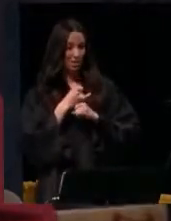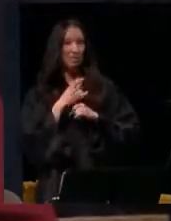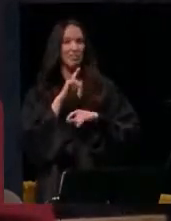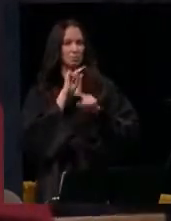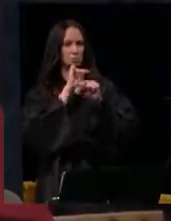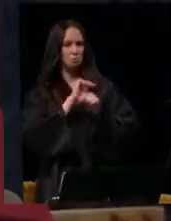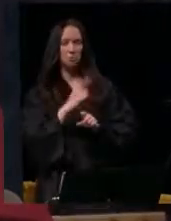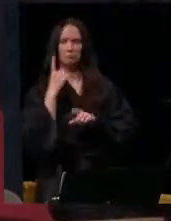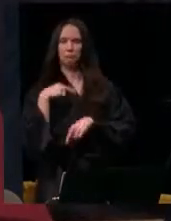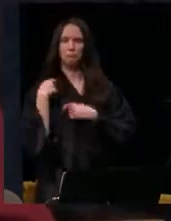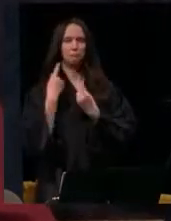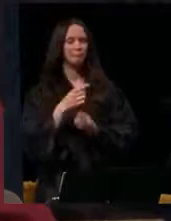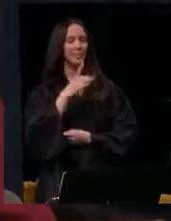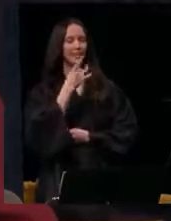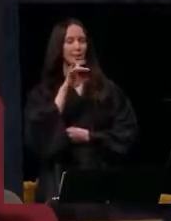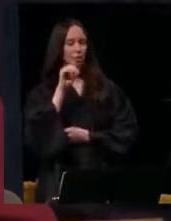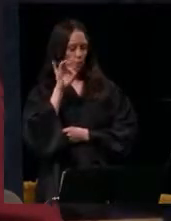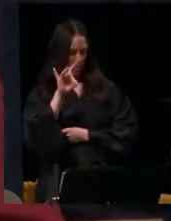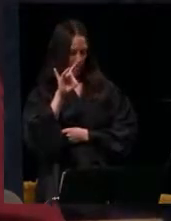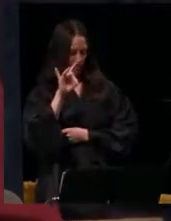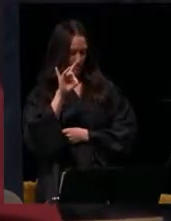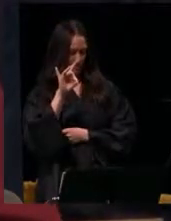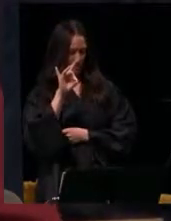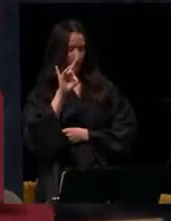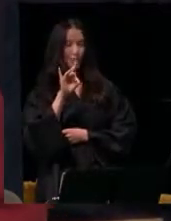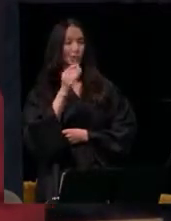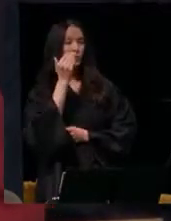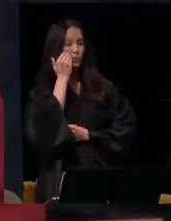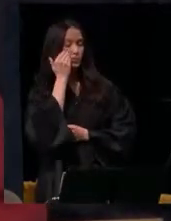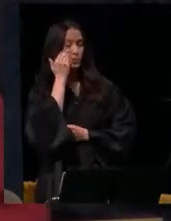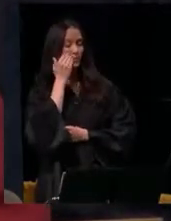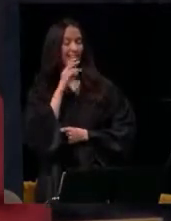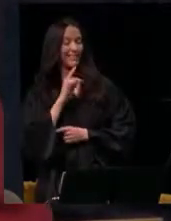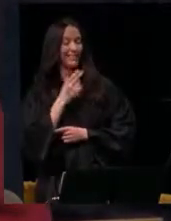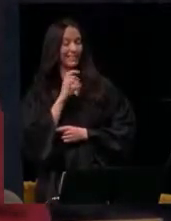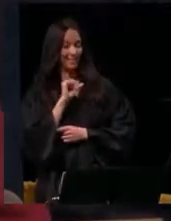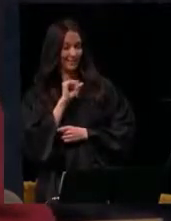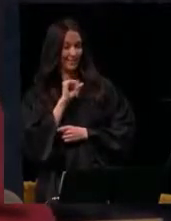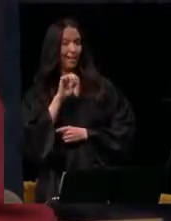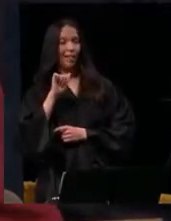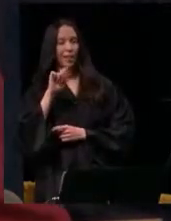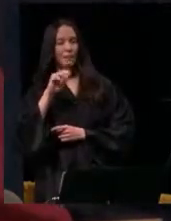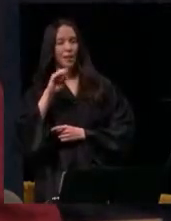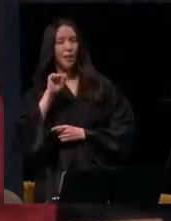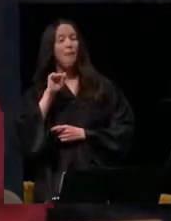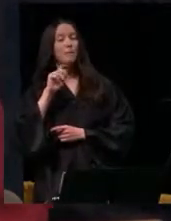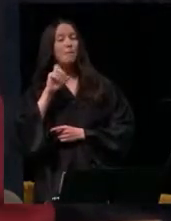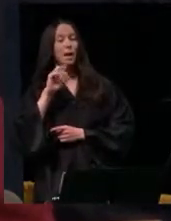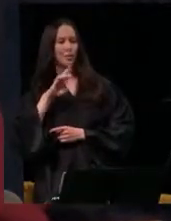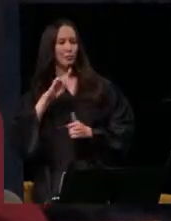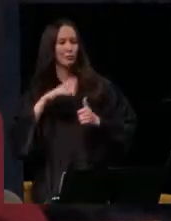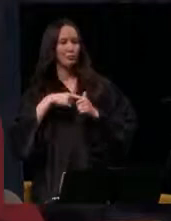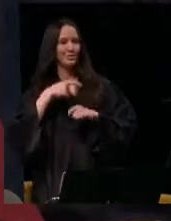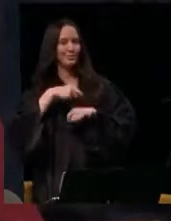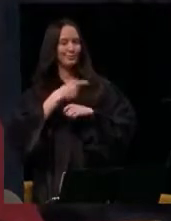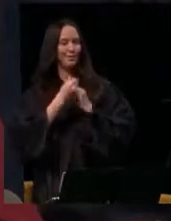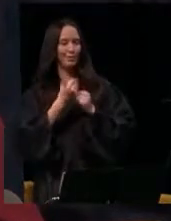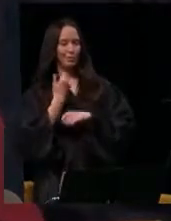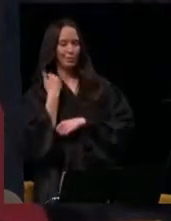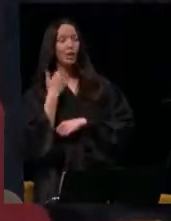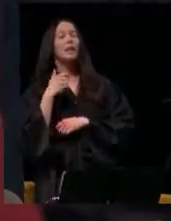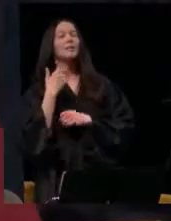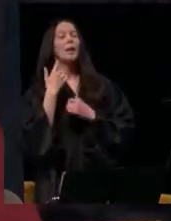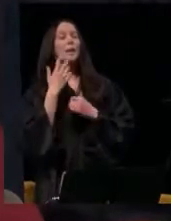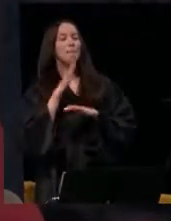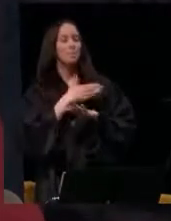since 1808? Did you also know that the Davies alma mater was premiered last year at the Music Department concert?